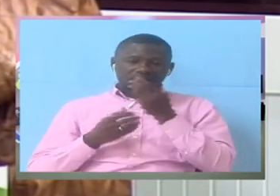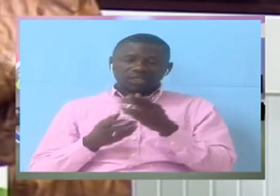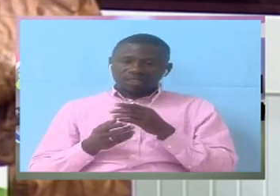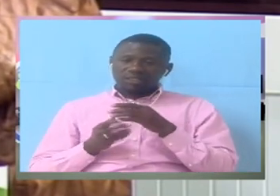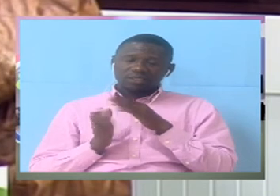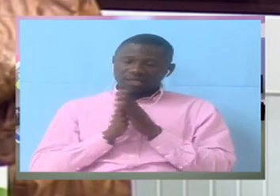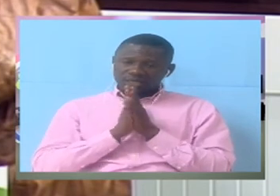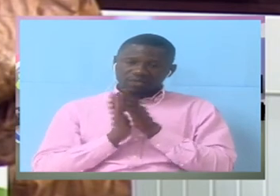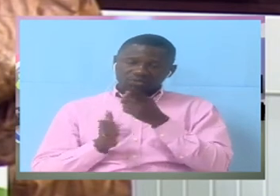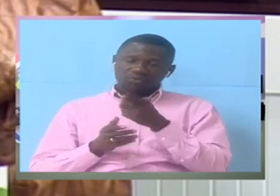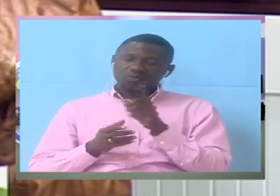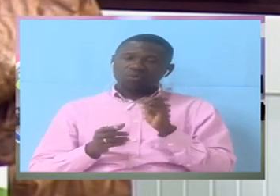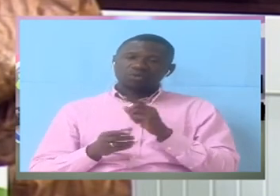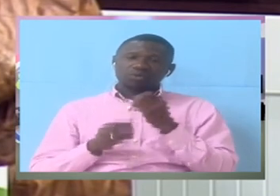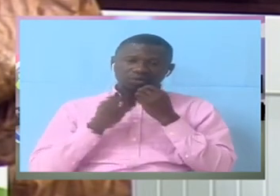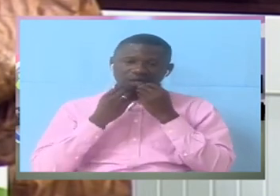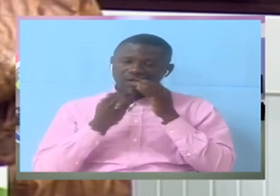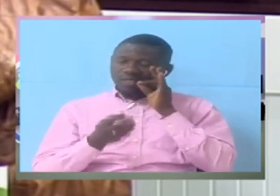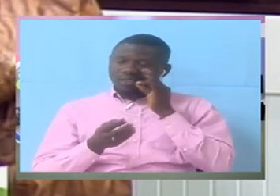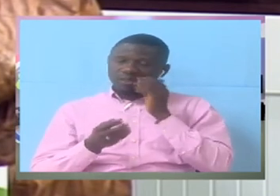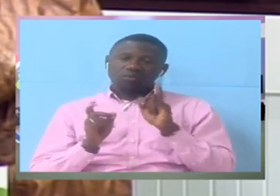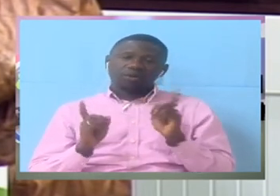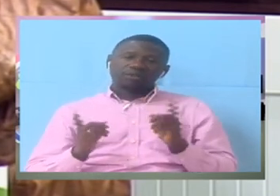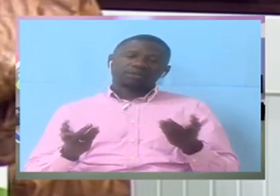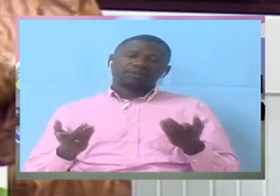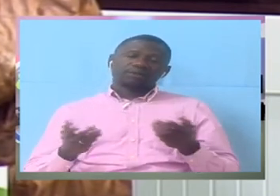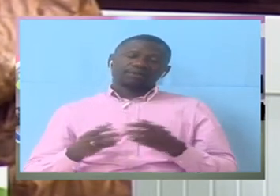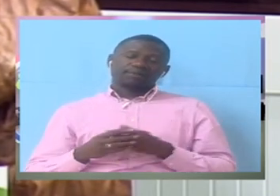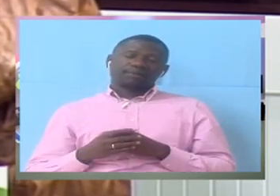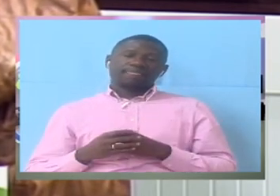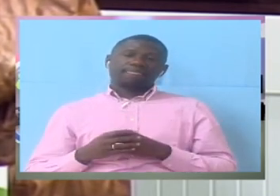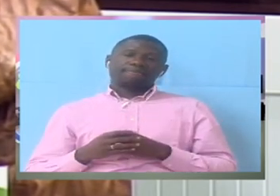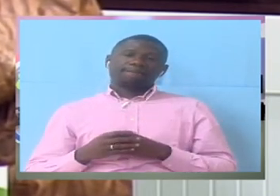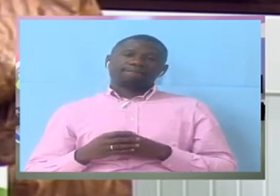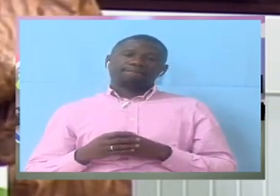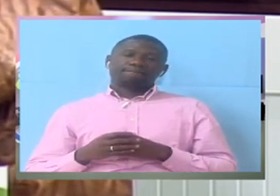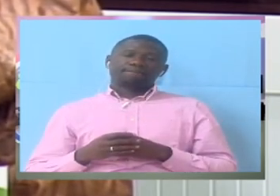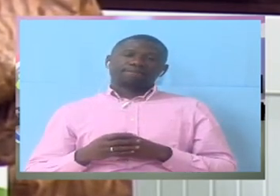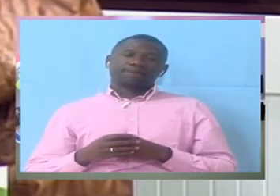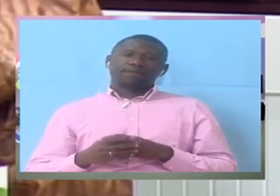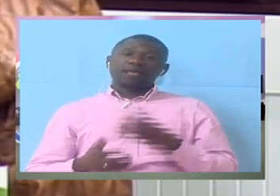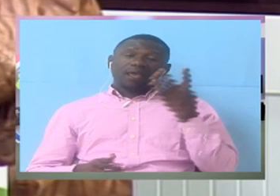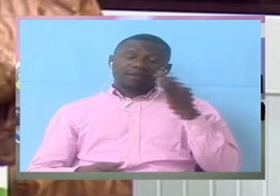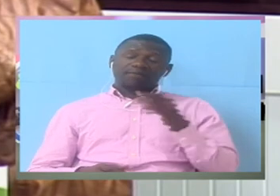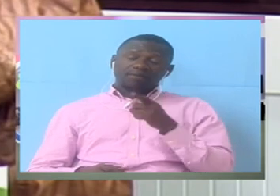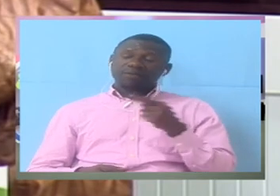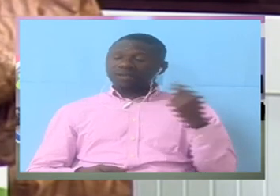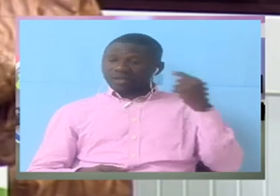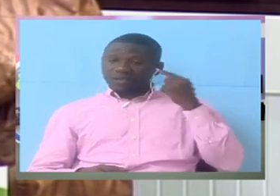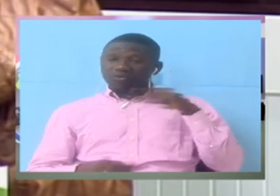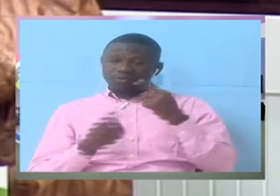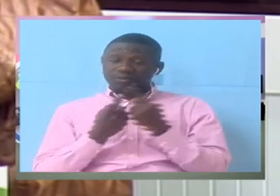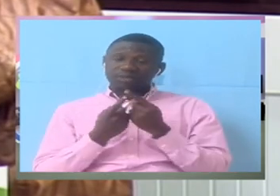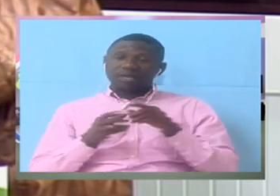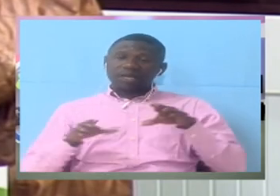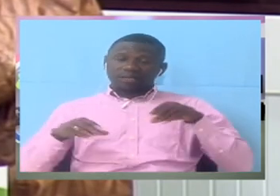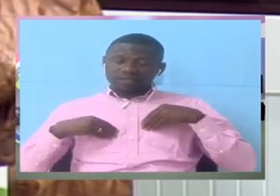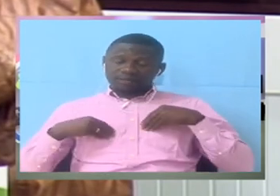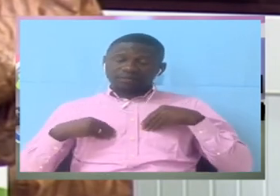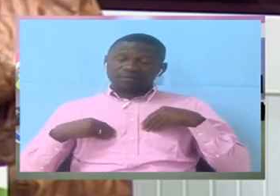le. Konya moy be sona tumuro le yakele. Well, if you hear someone